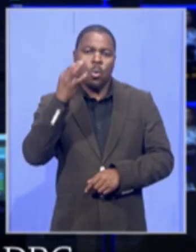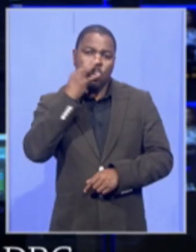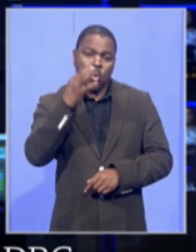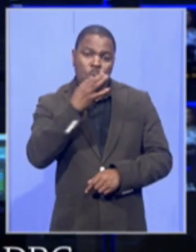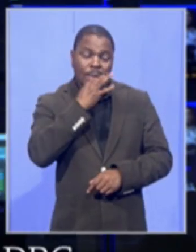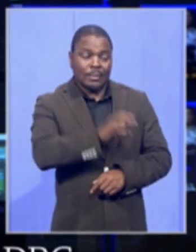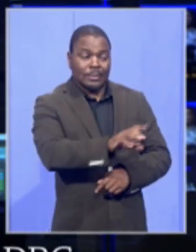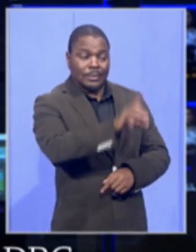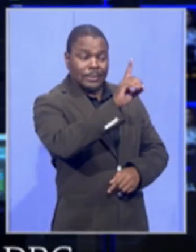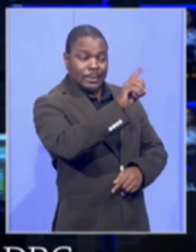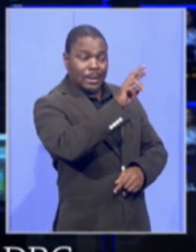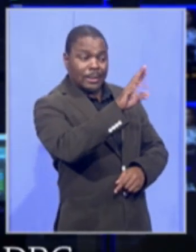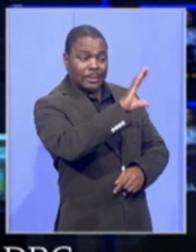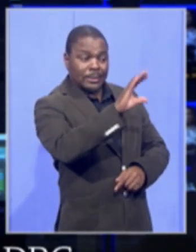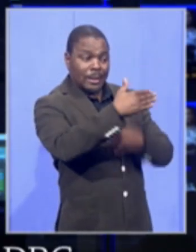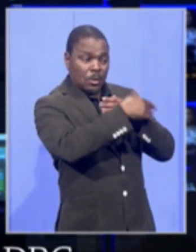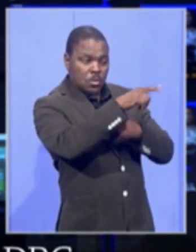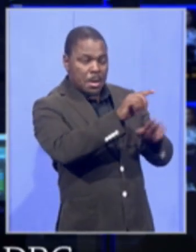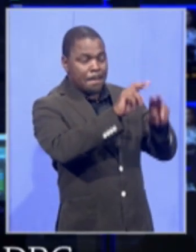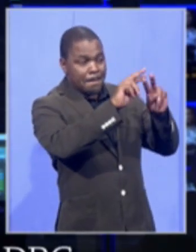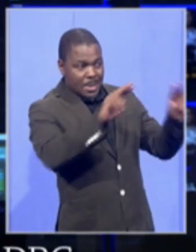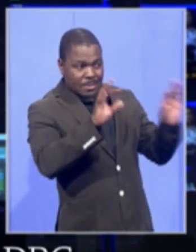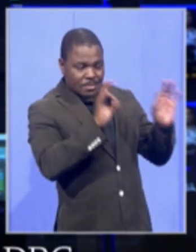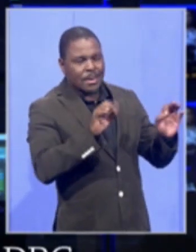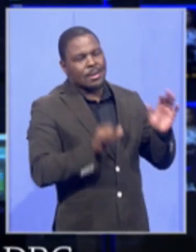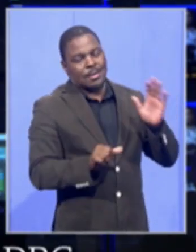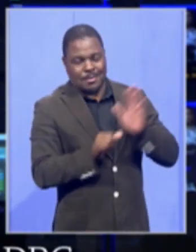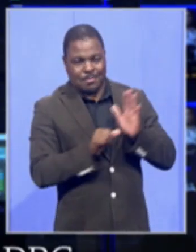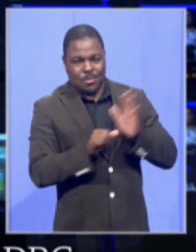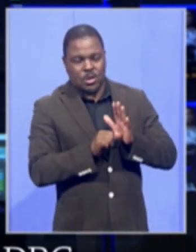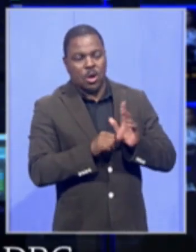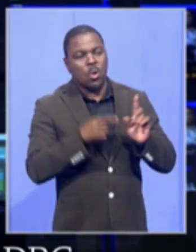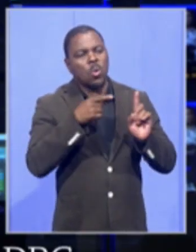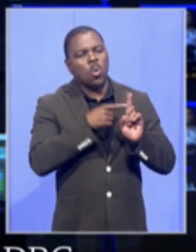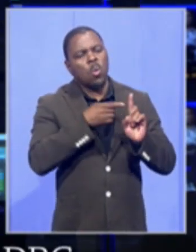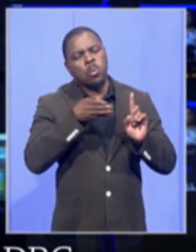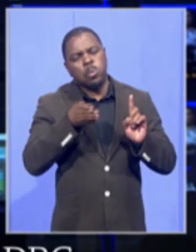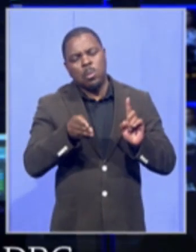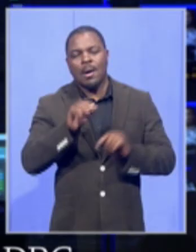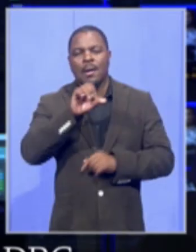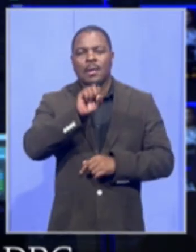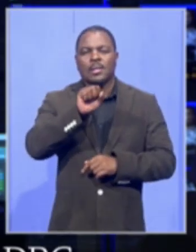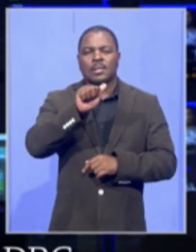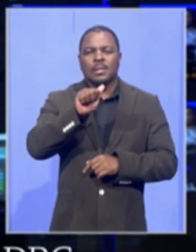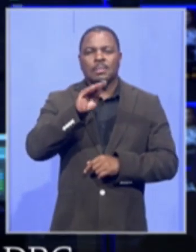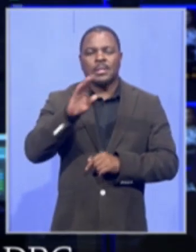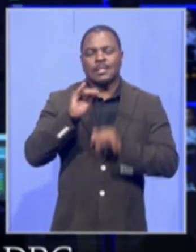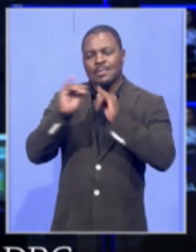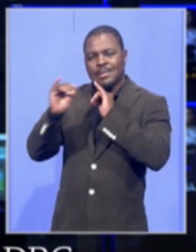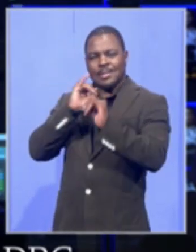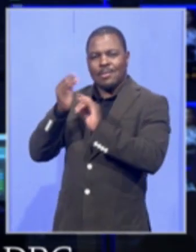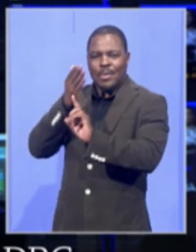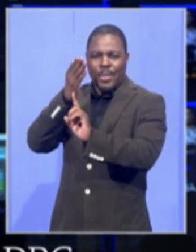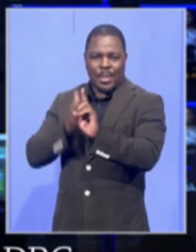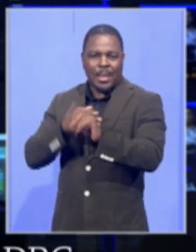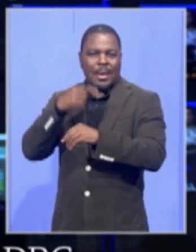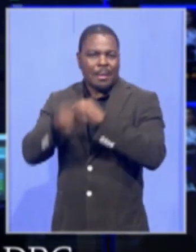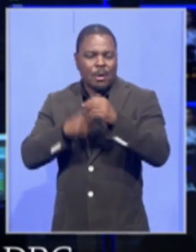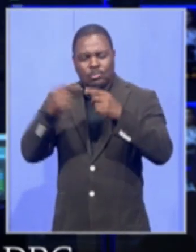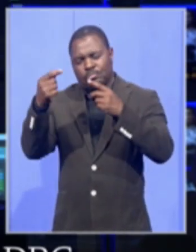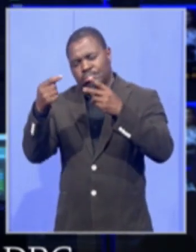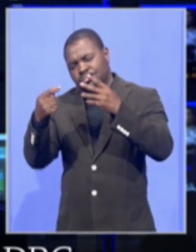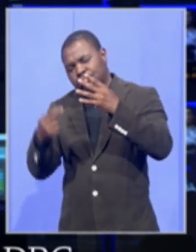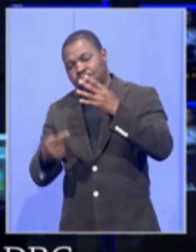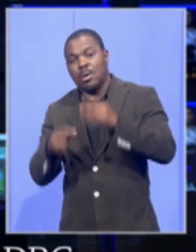of Congo e tsitsitseng. O buile sena puisanong le lefapha la ditaba la SABC ka dintlha tse